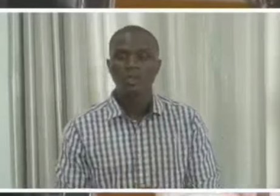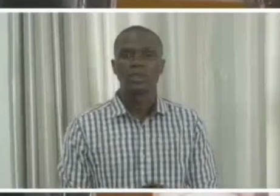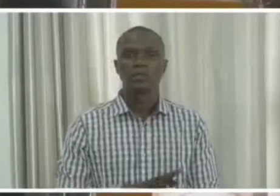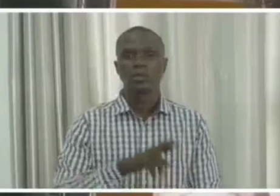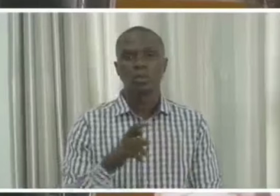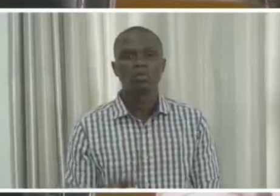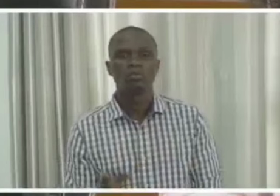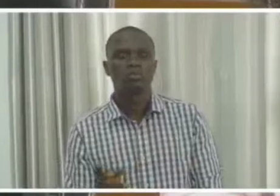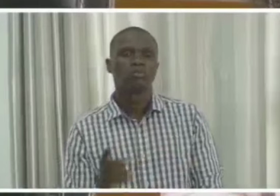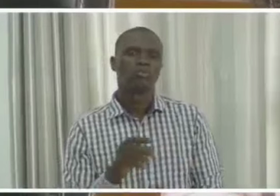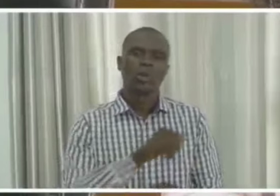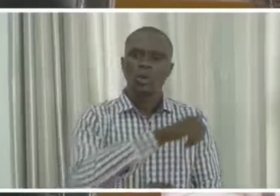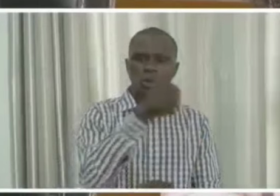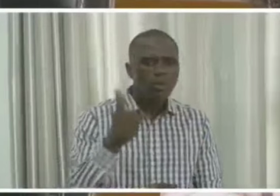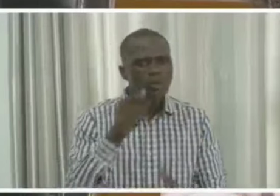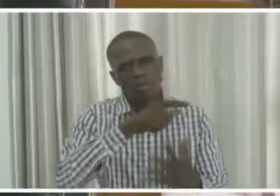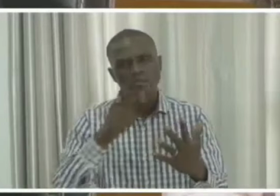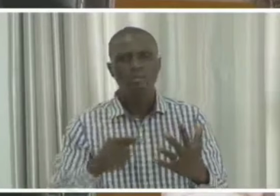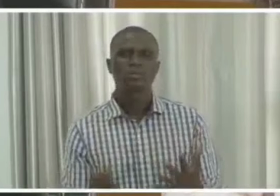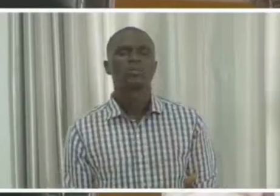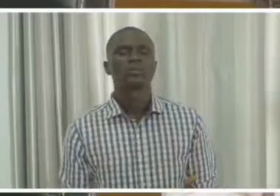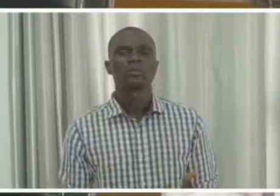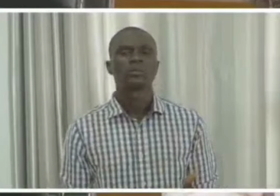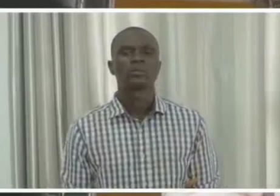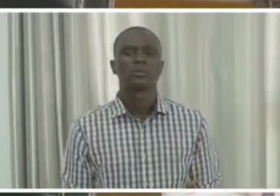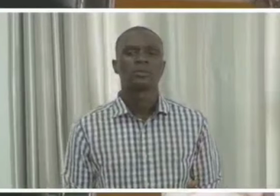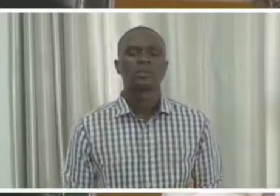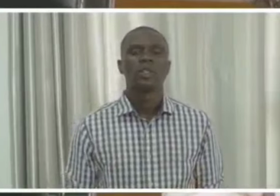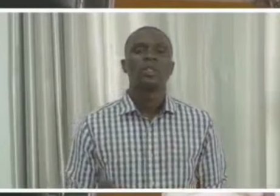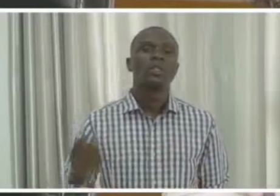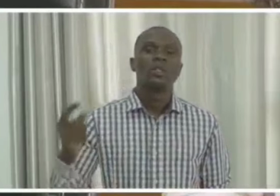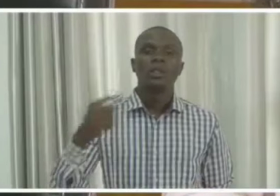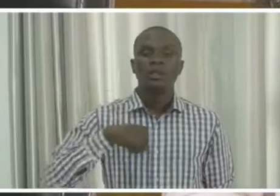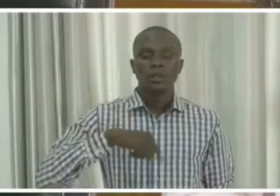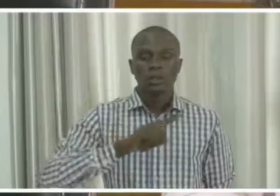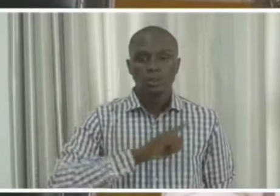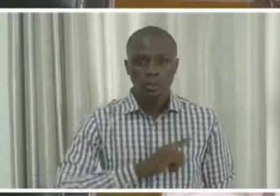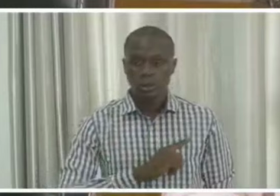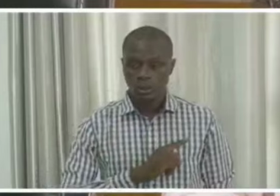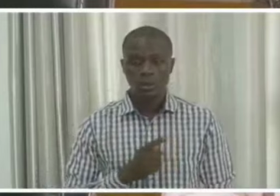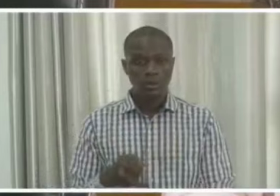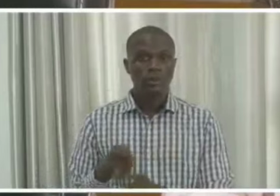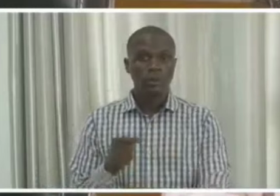be properly represented, what we try for doing for